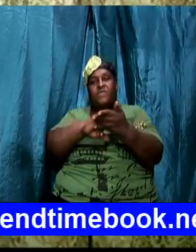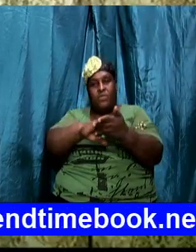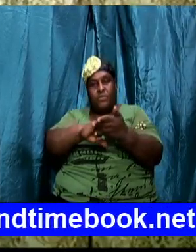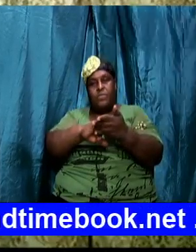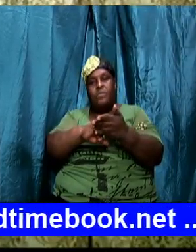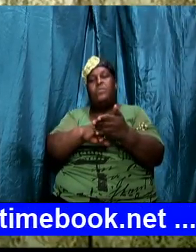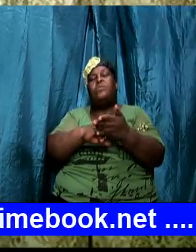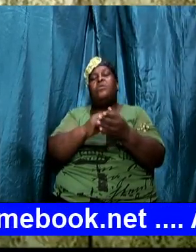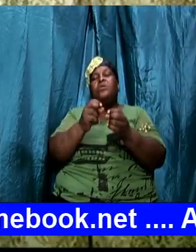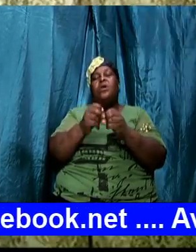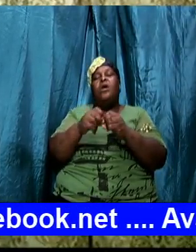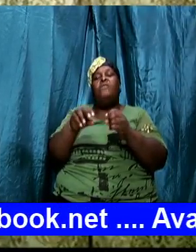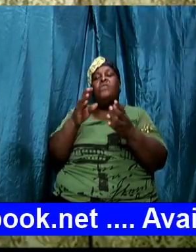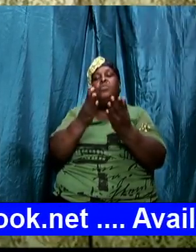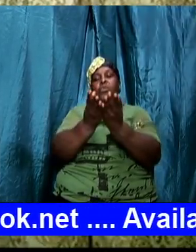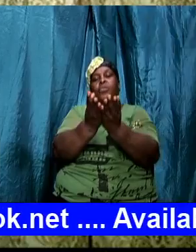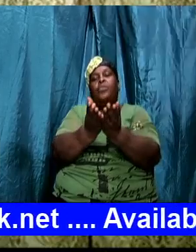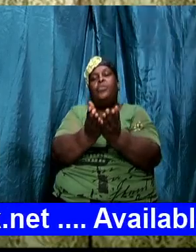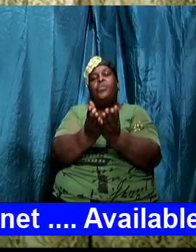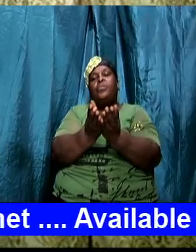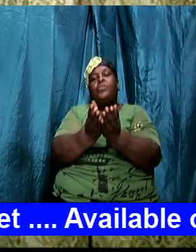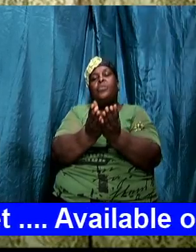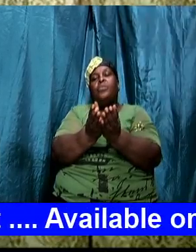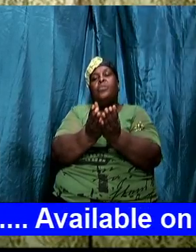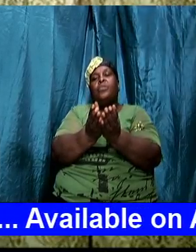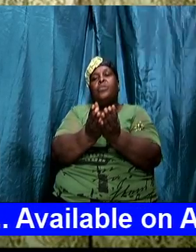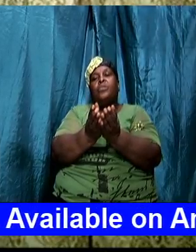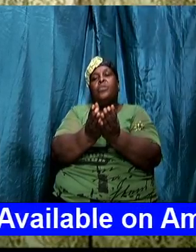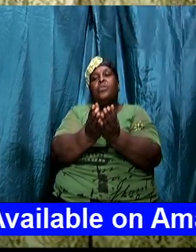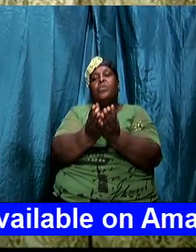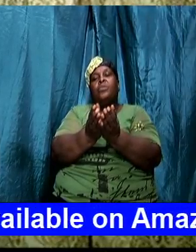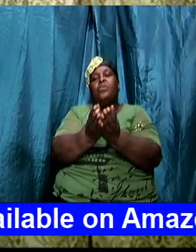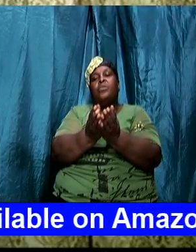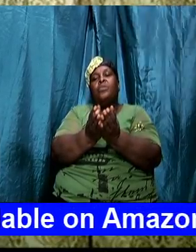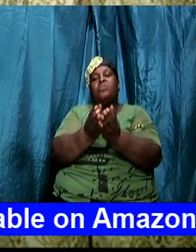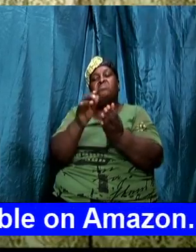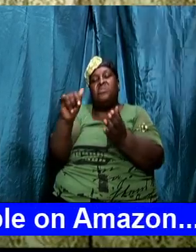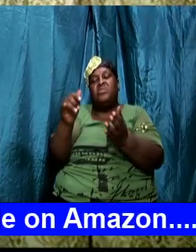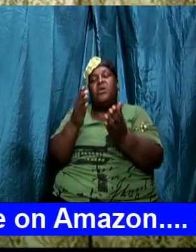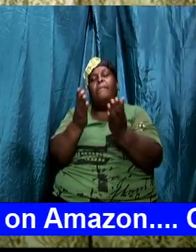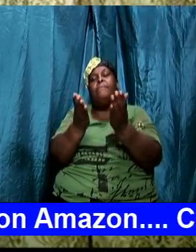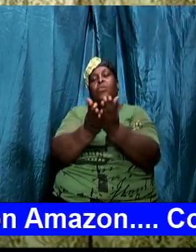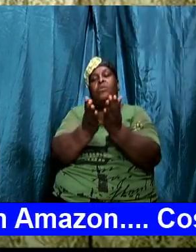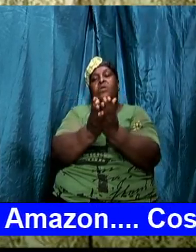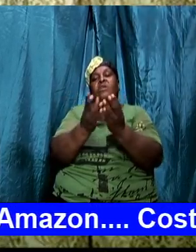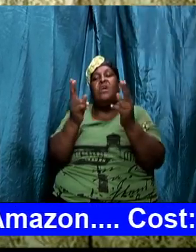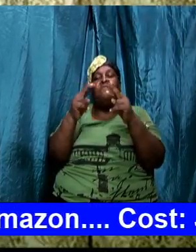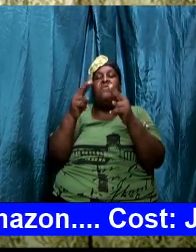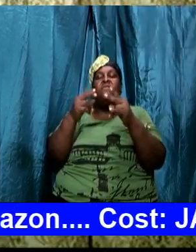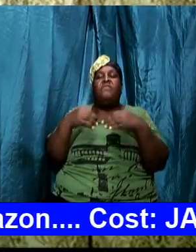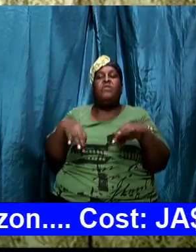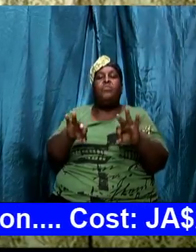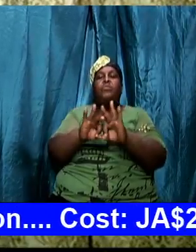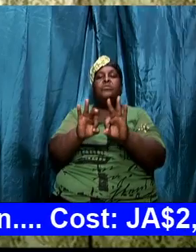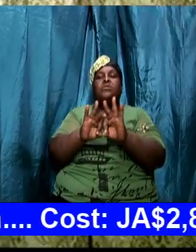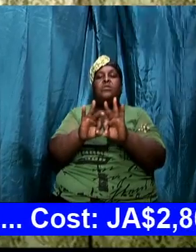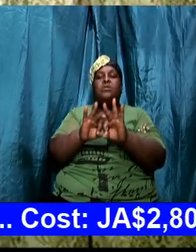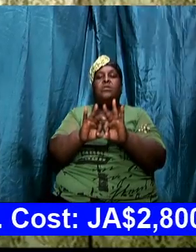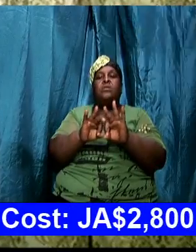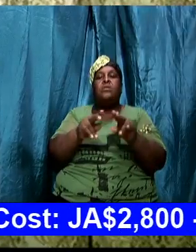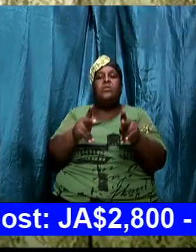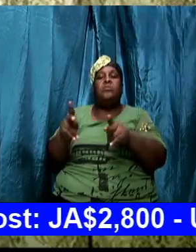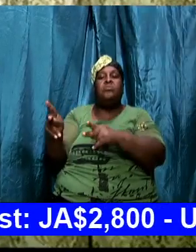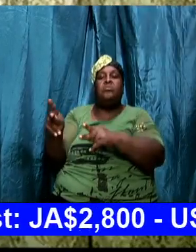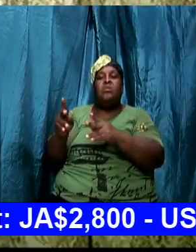important that you review that, give a review to that book. It's very important to the placement of the